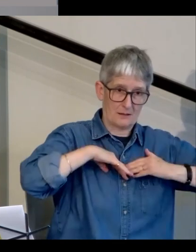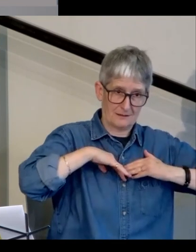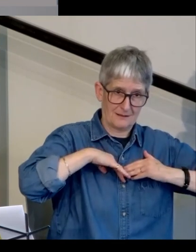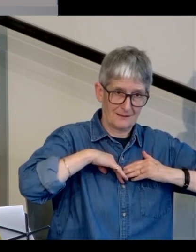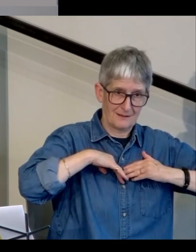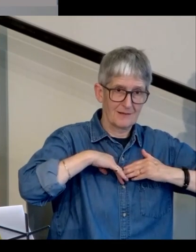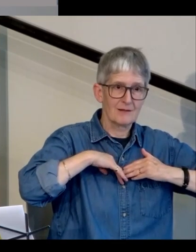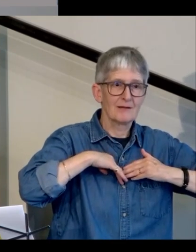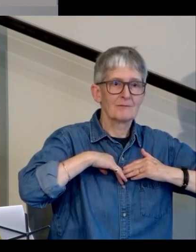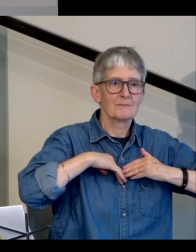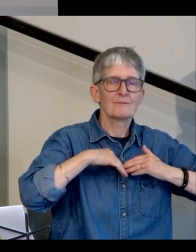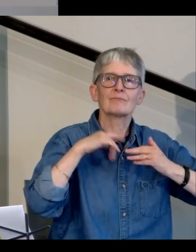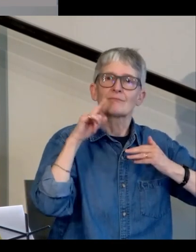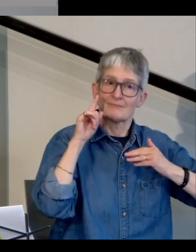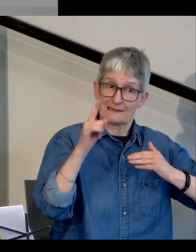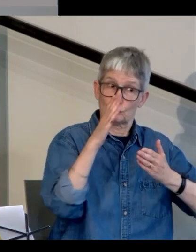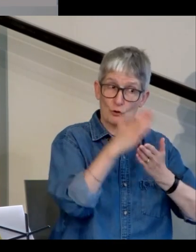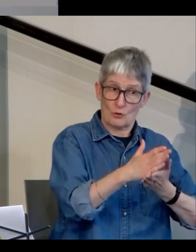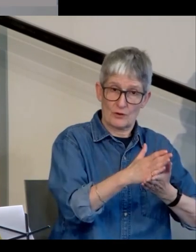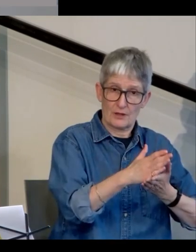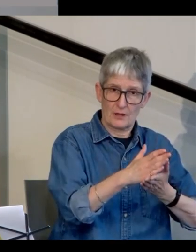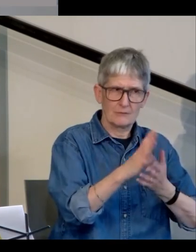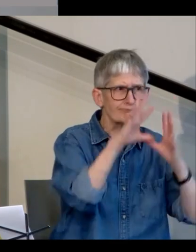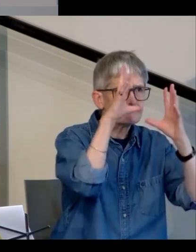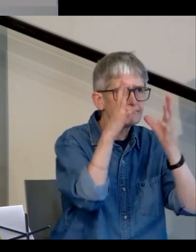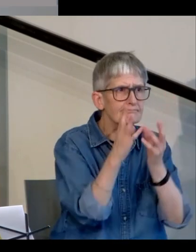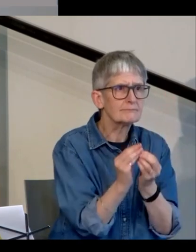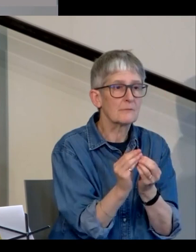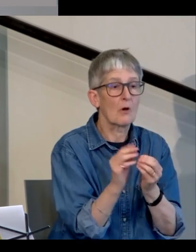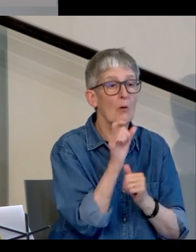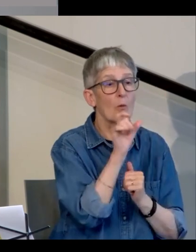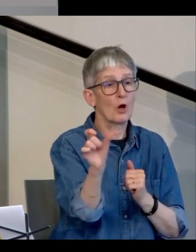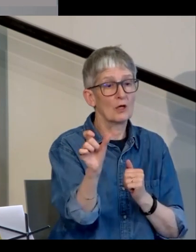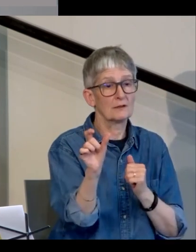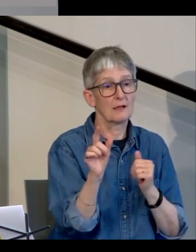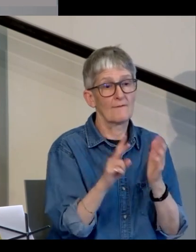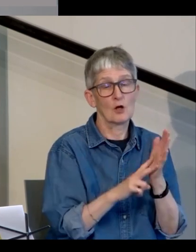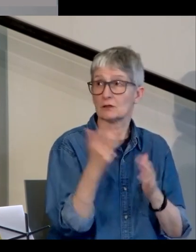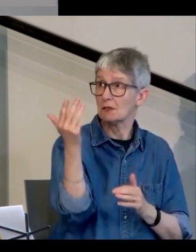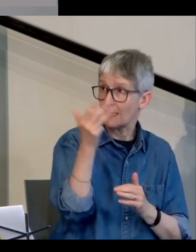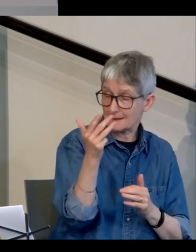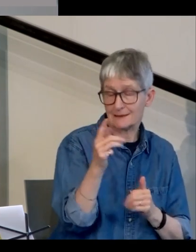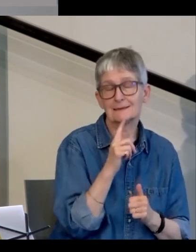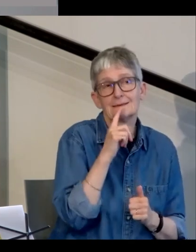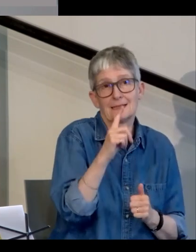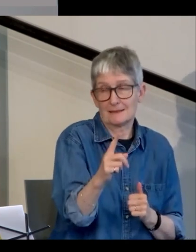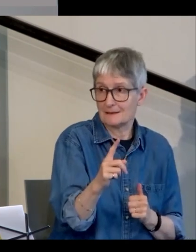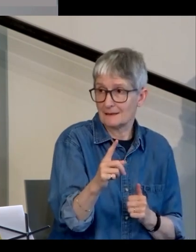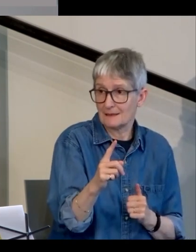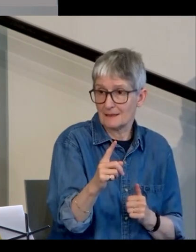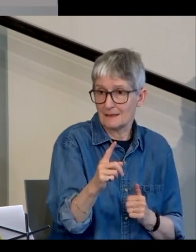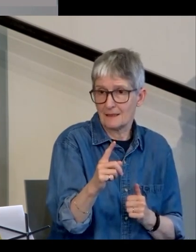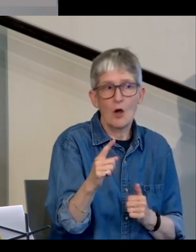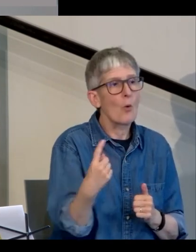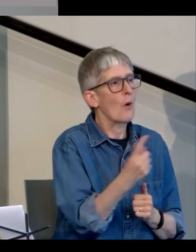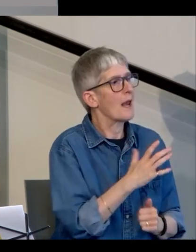And this profound truth is encapsulated in the words of verse 19, where it says this: we